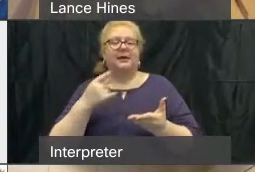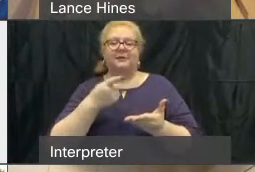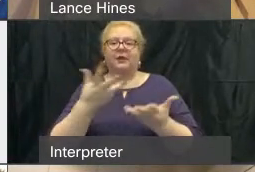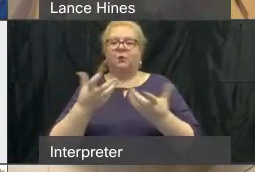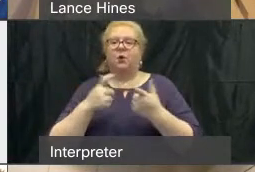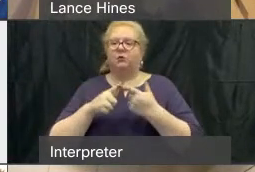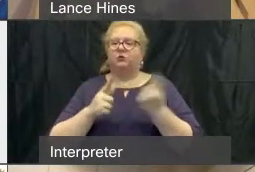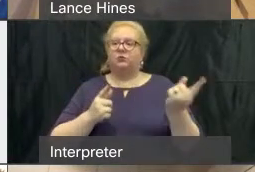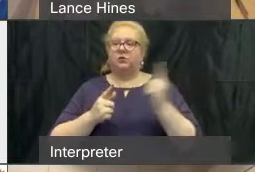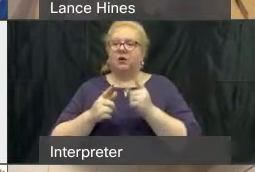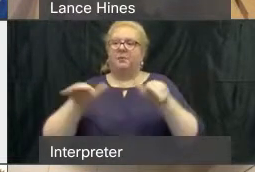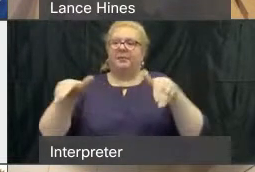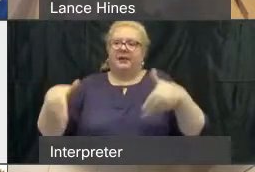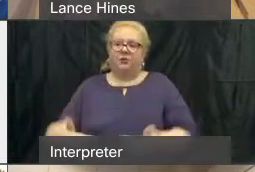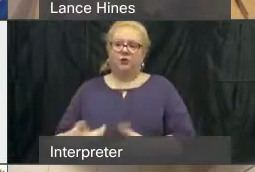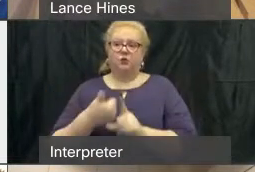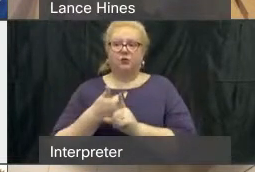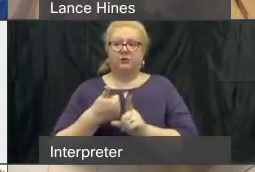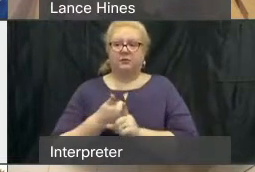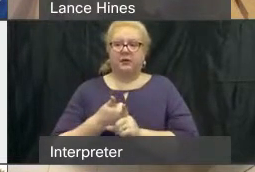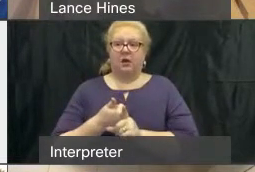introduce himself to the board.